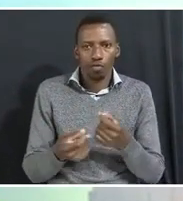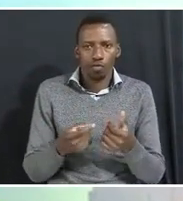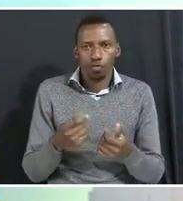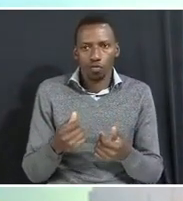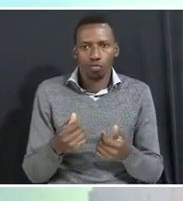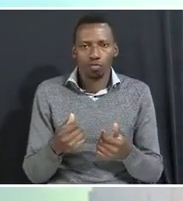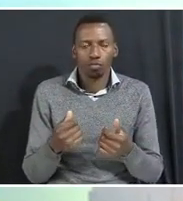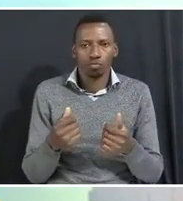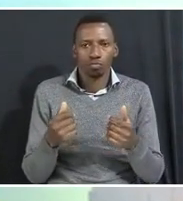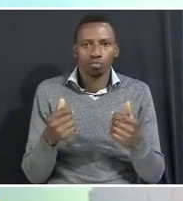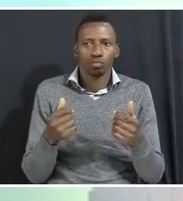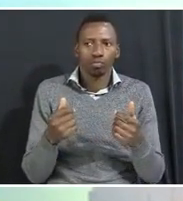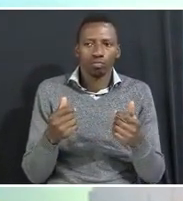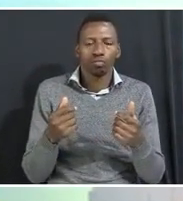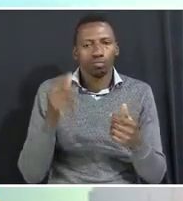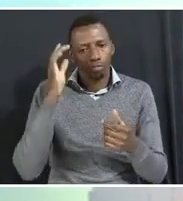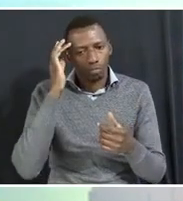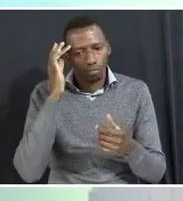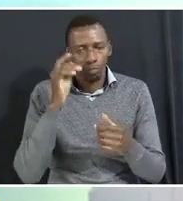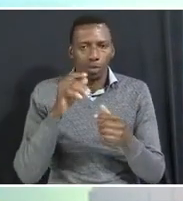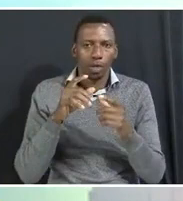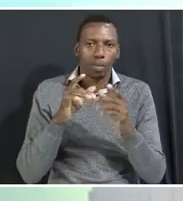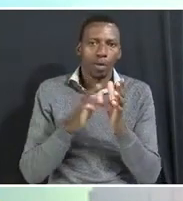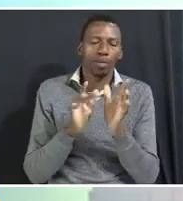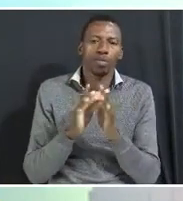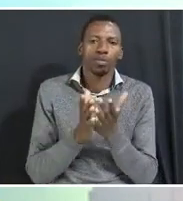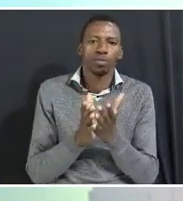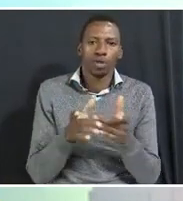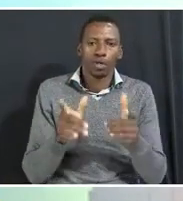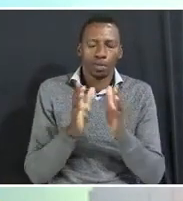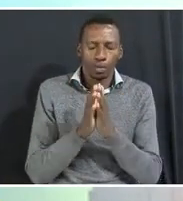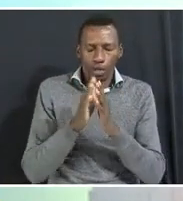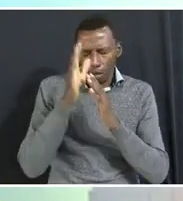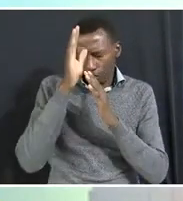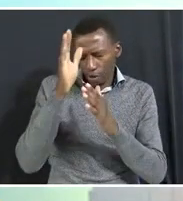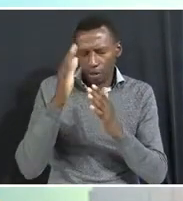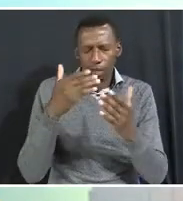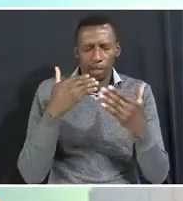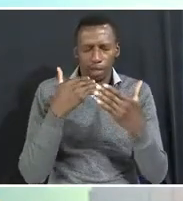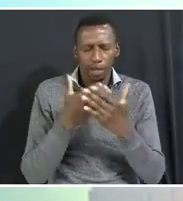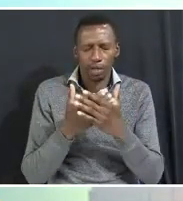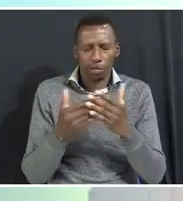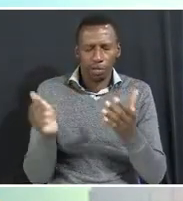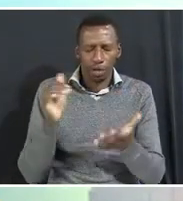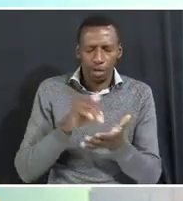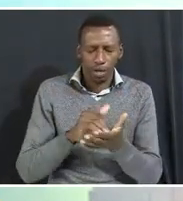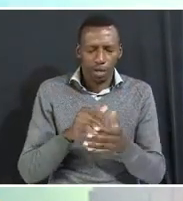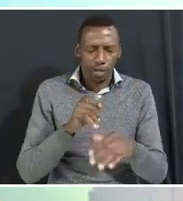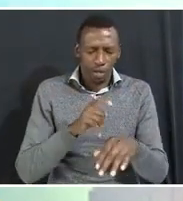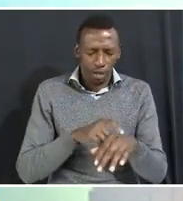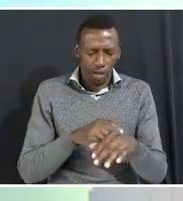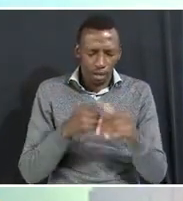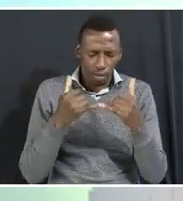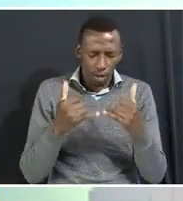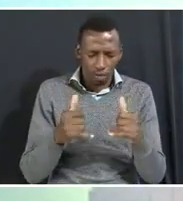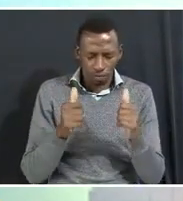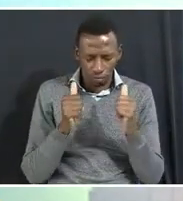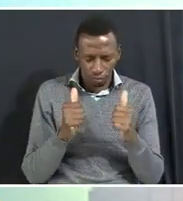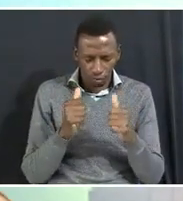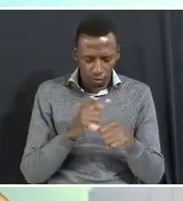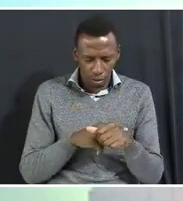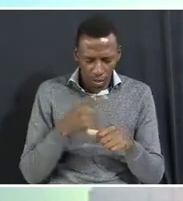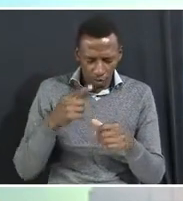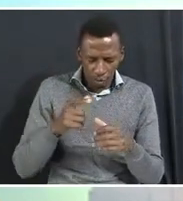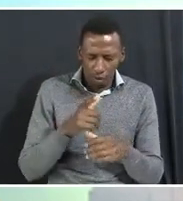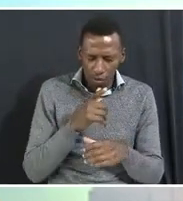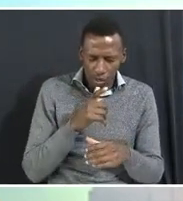reflections on the Word. Let's pray. Father, we are grateful again. We have had such a good moment during lunch. We